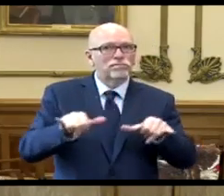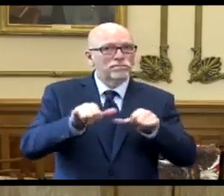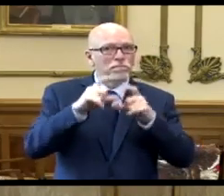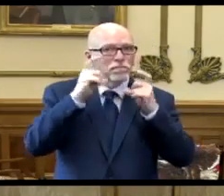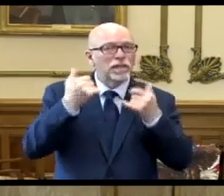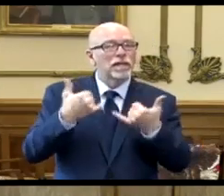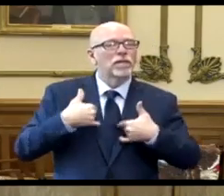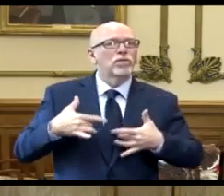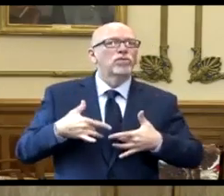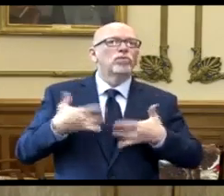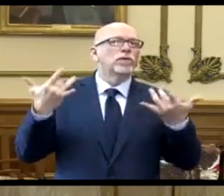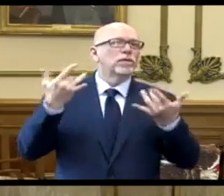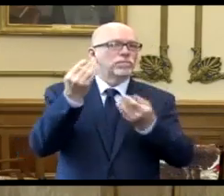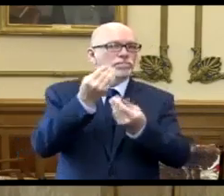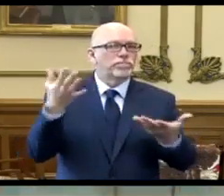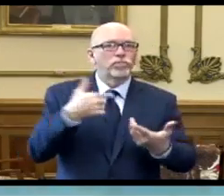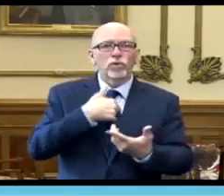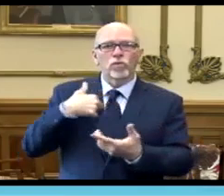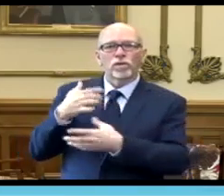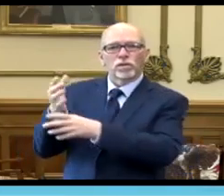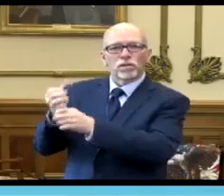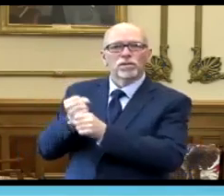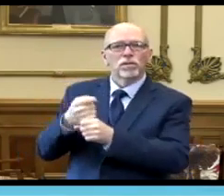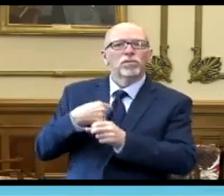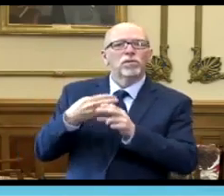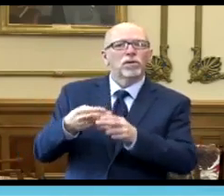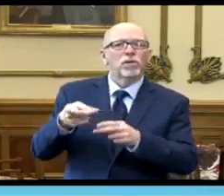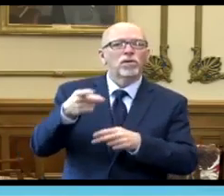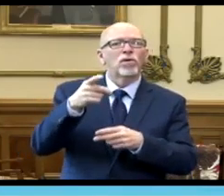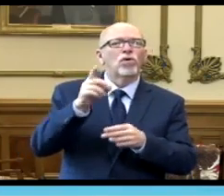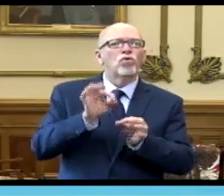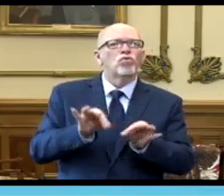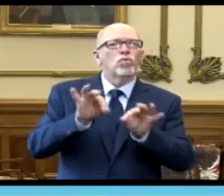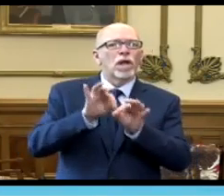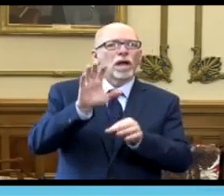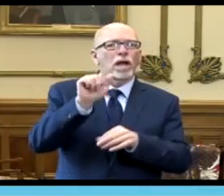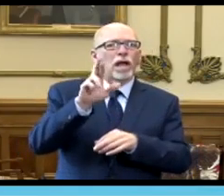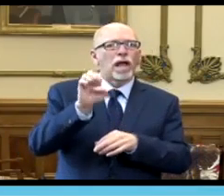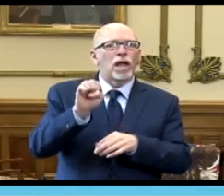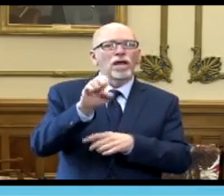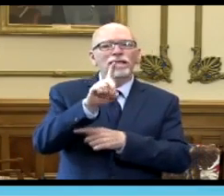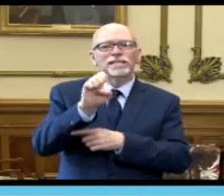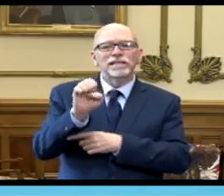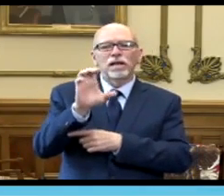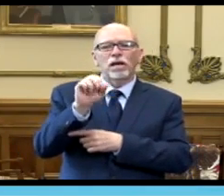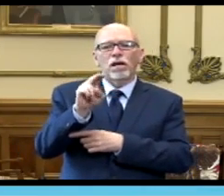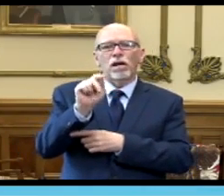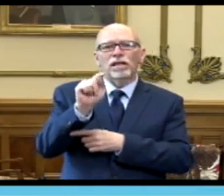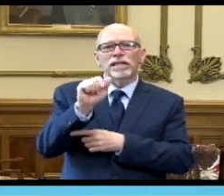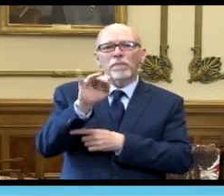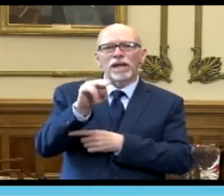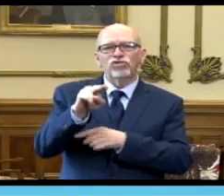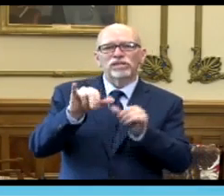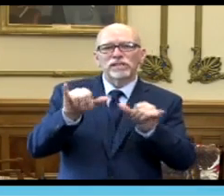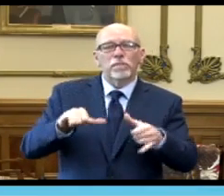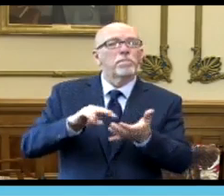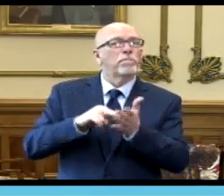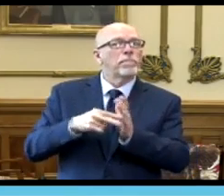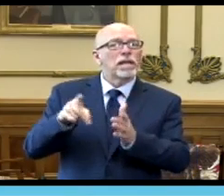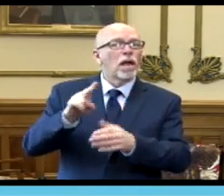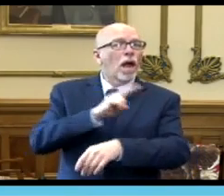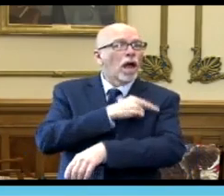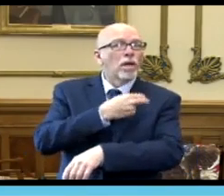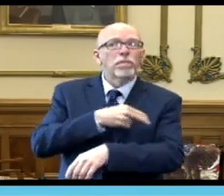to announce that Indiana has acquired what's called a Battelle Critical Care Decontamination System that will allow our hospitals,